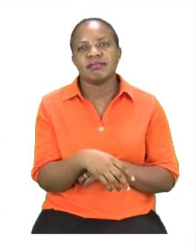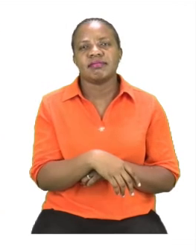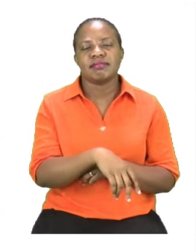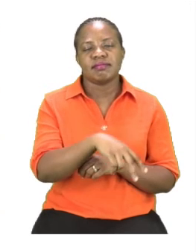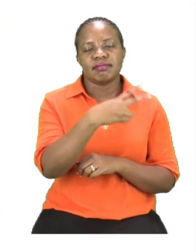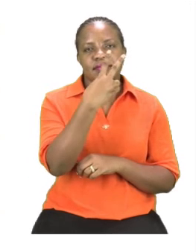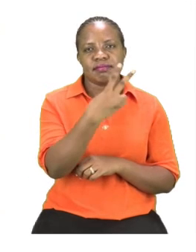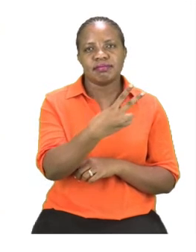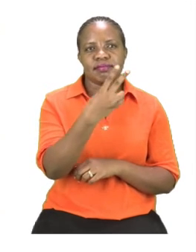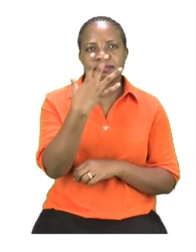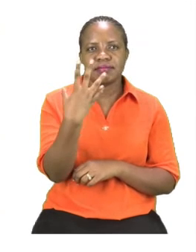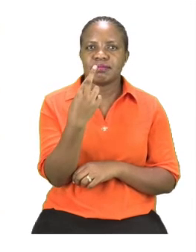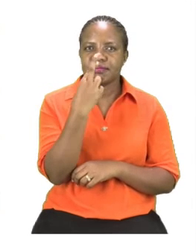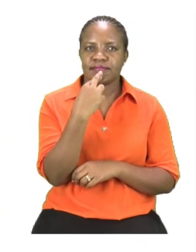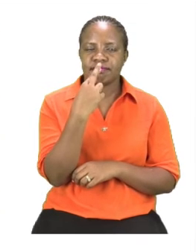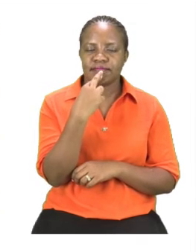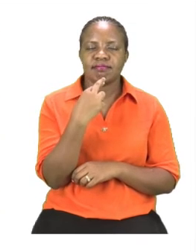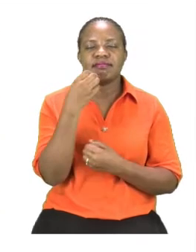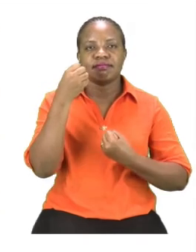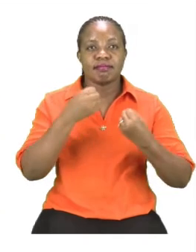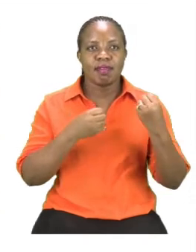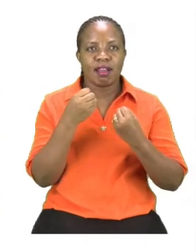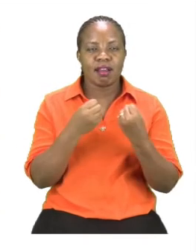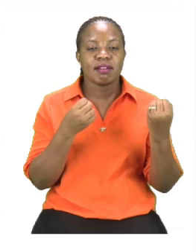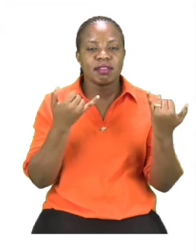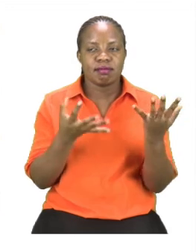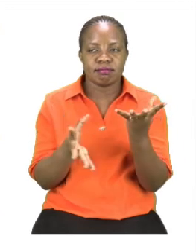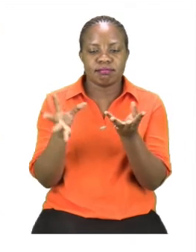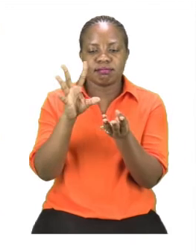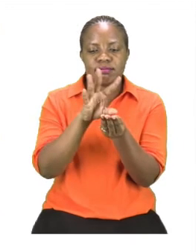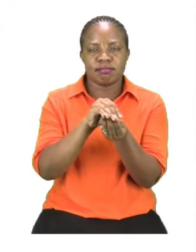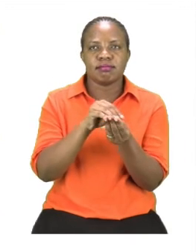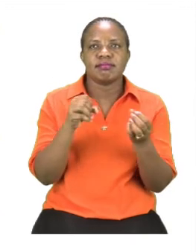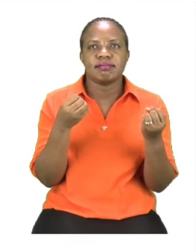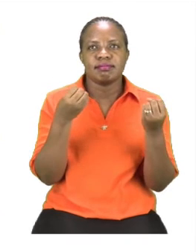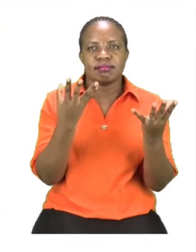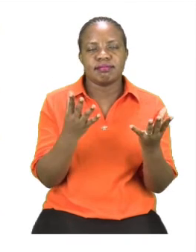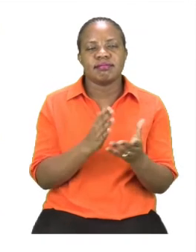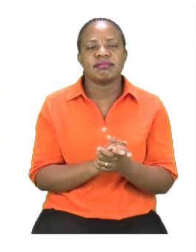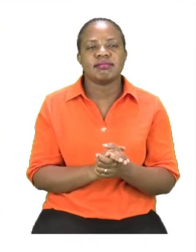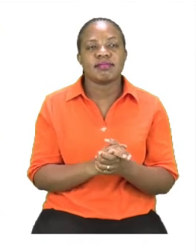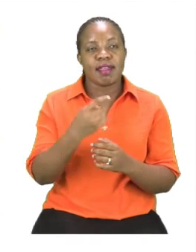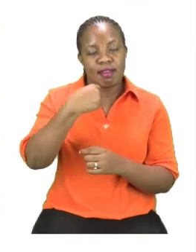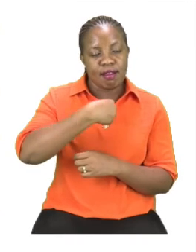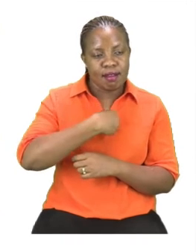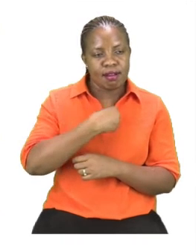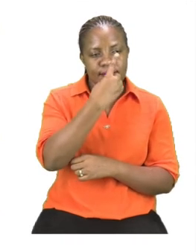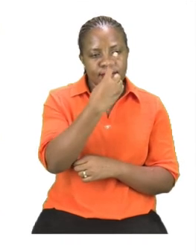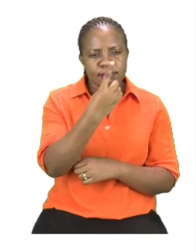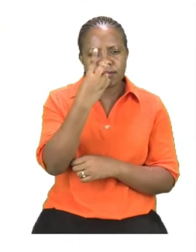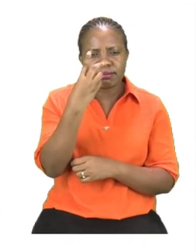all together? Let's read it again. I counted 14